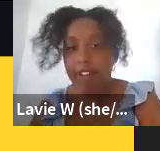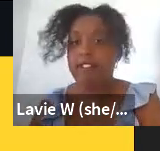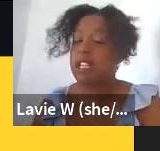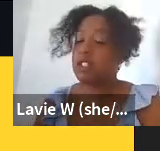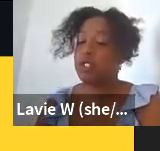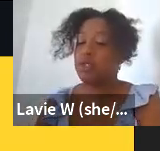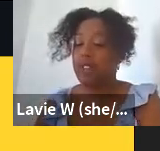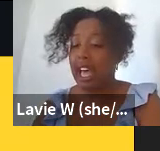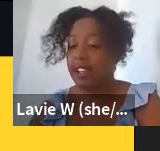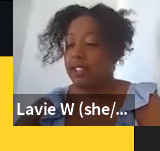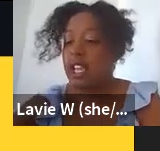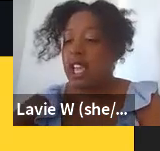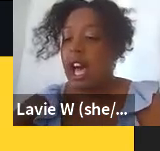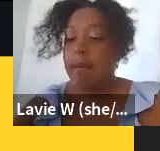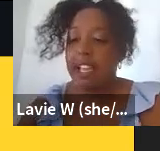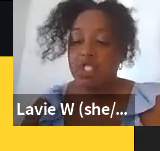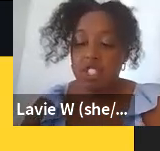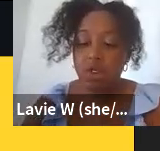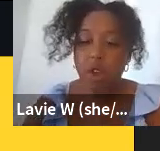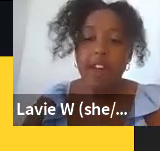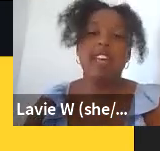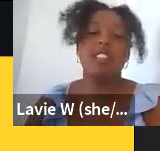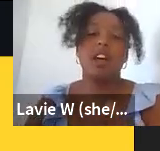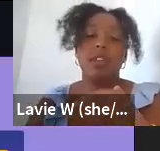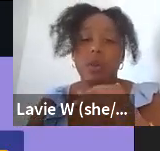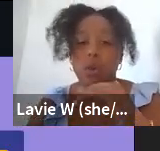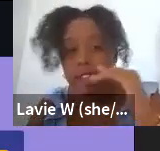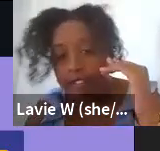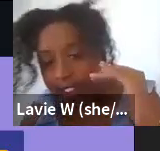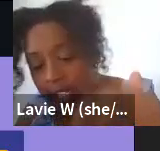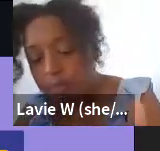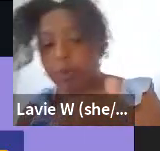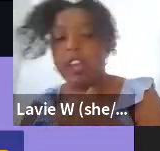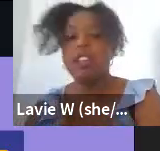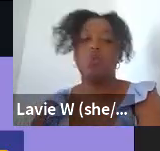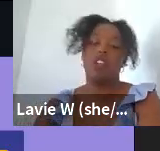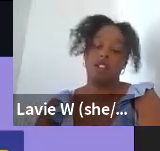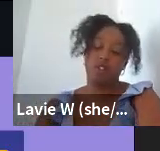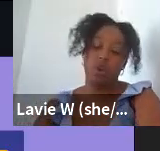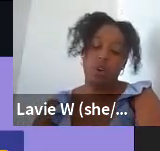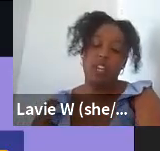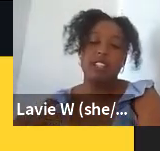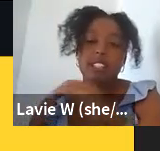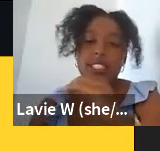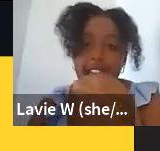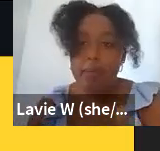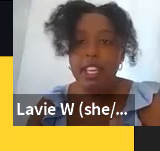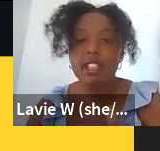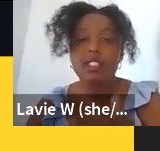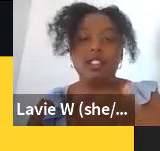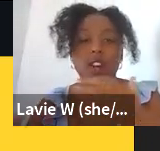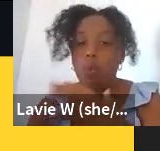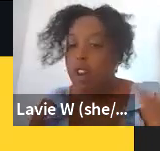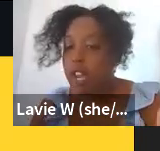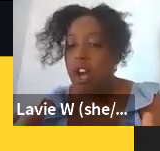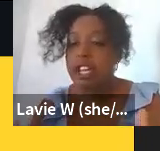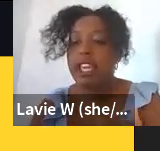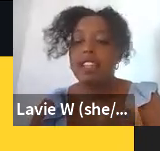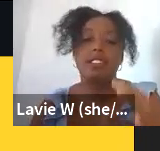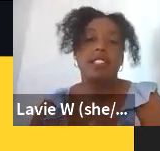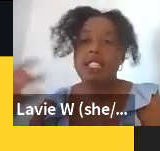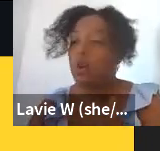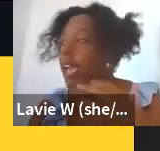about 5 minutes to do that. And just so you have a heads up, there will be a 5 minutes break as well. So 10 minutes, start working